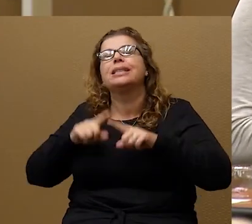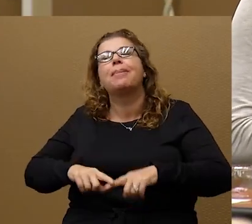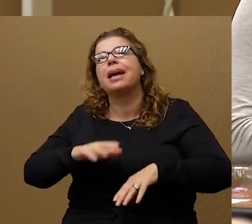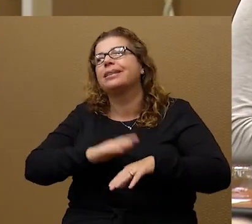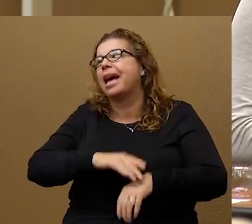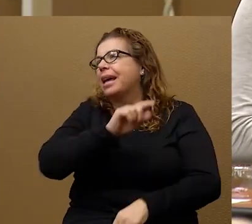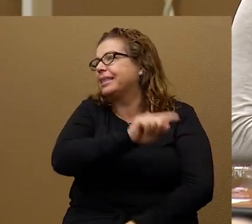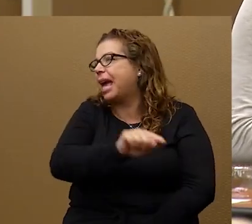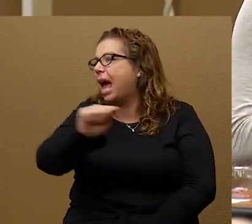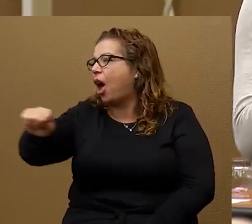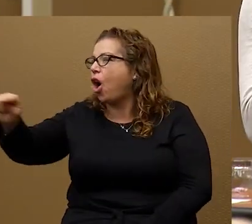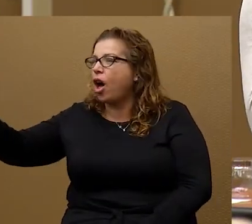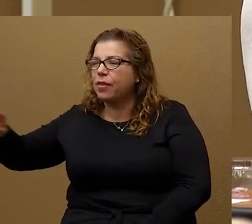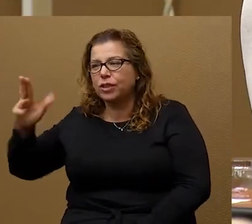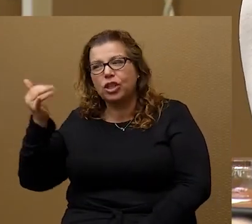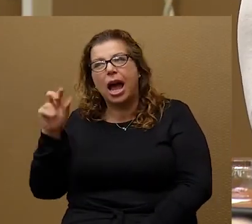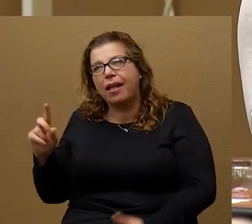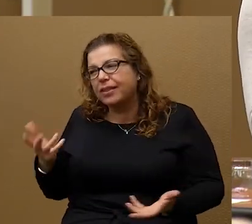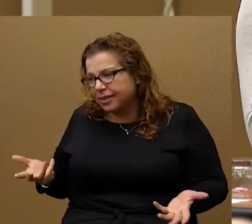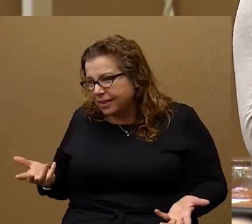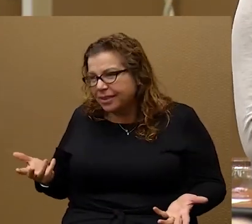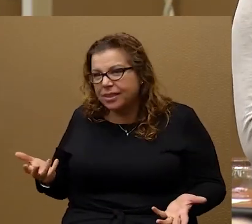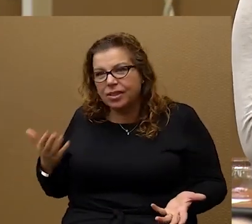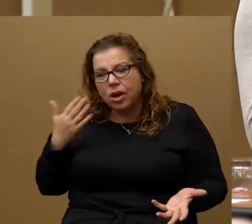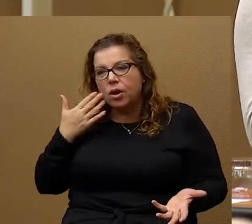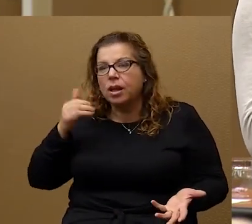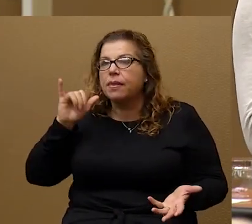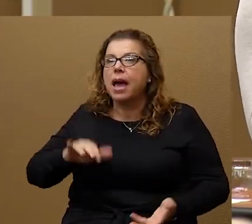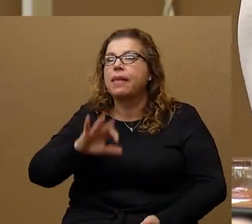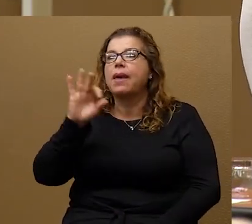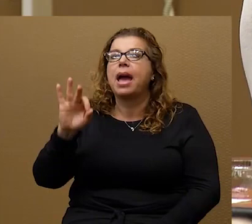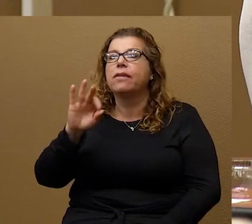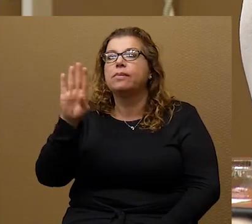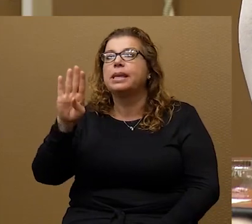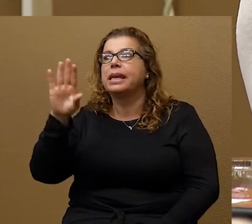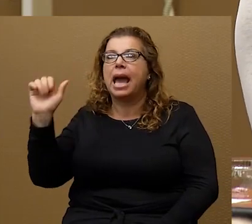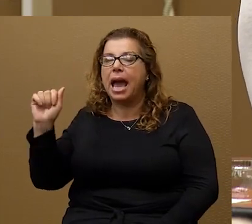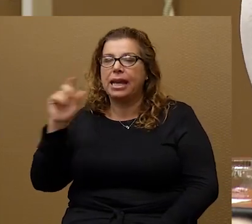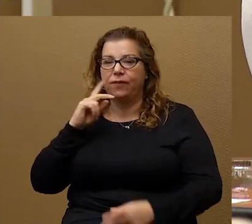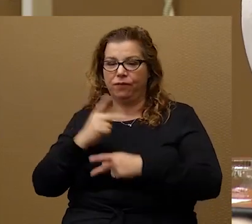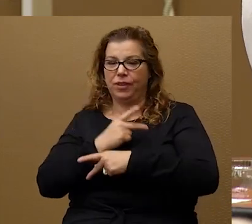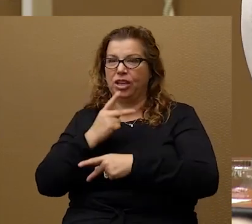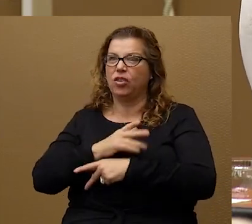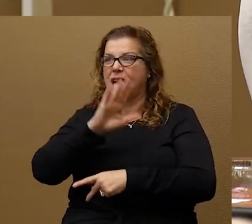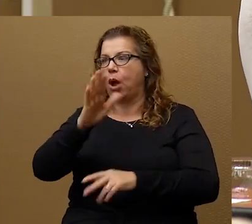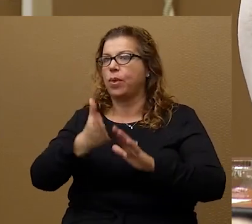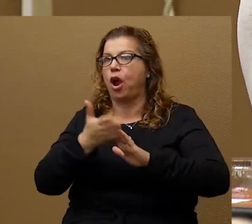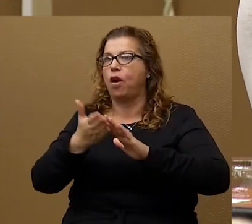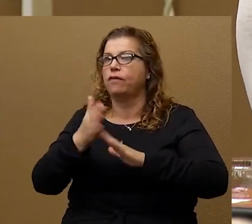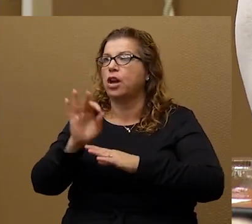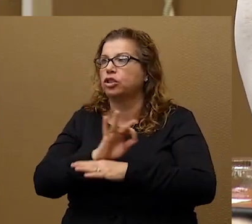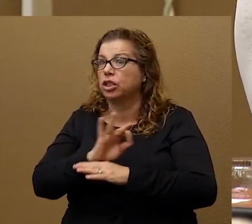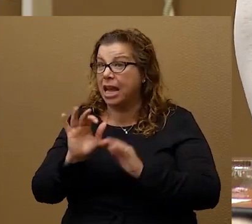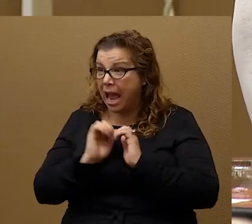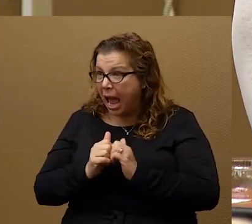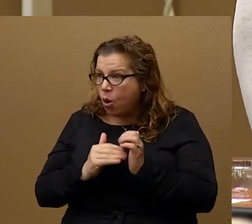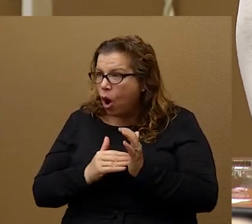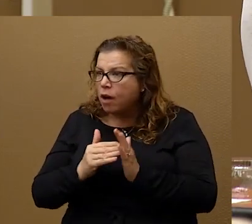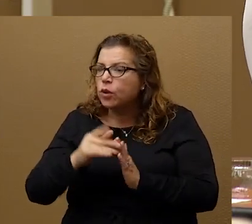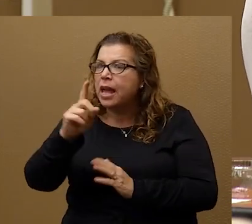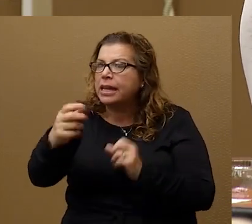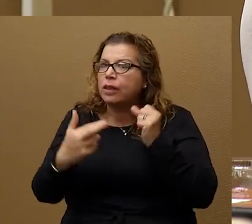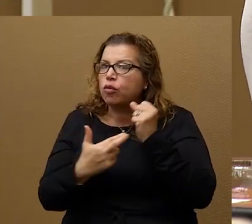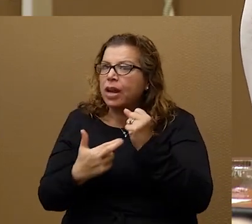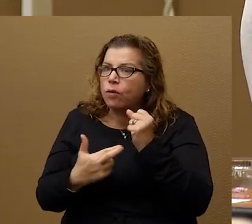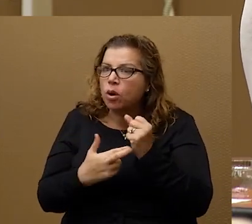child so that's what an FBA and figuring out that function would be, like how often do they want to be reinforced,